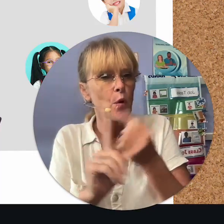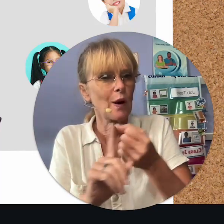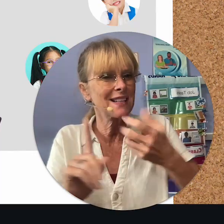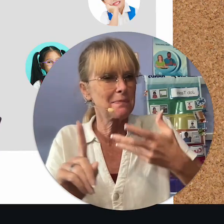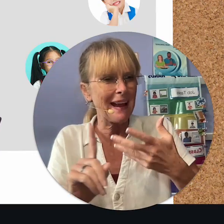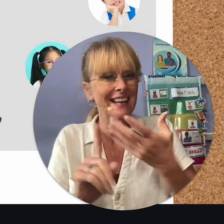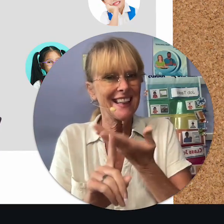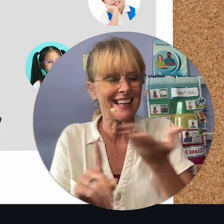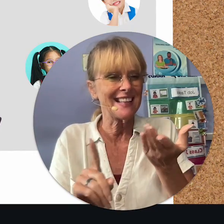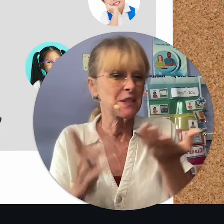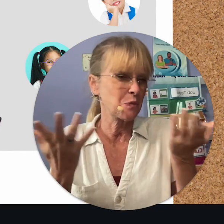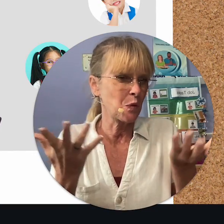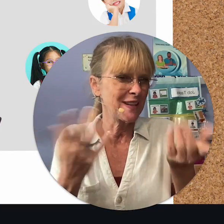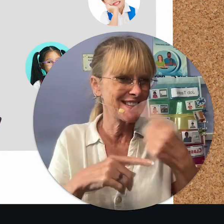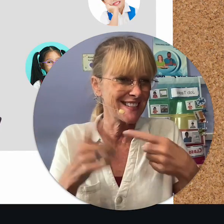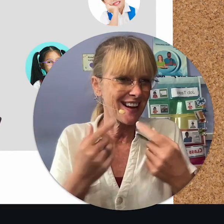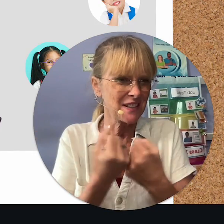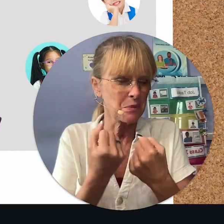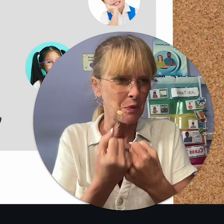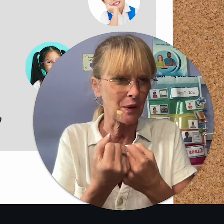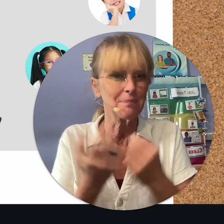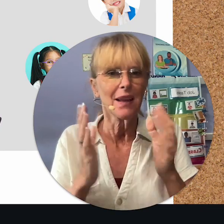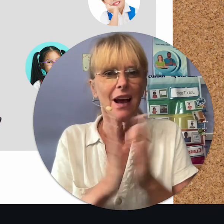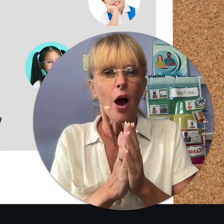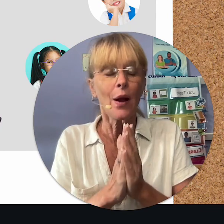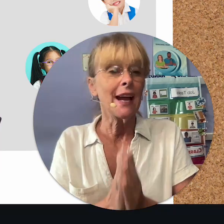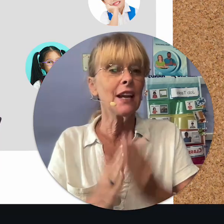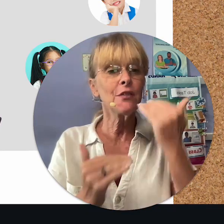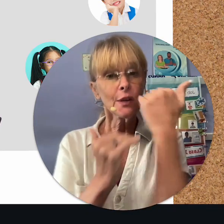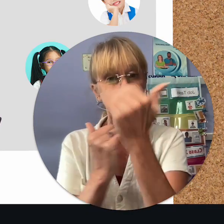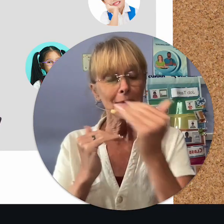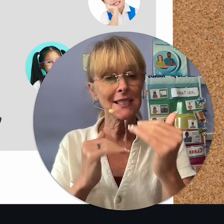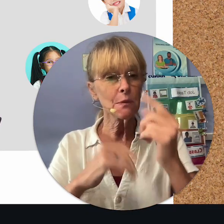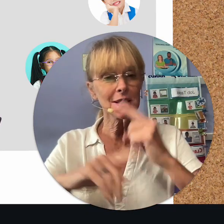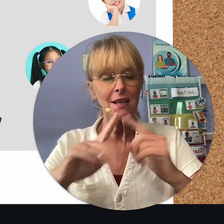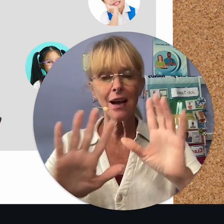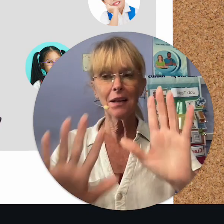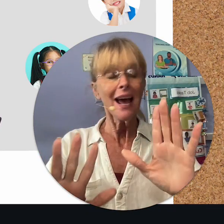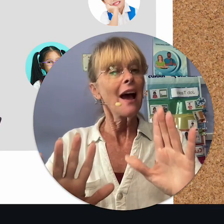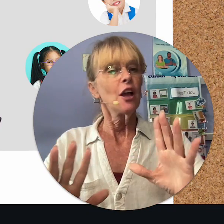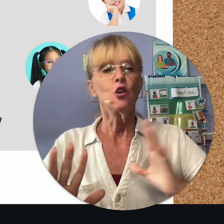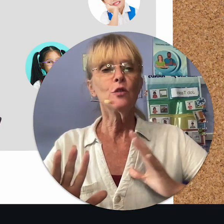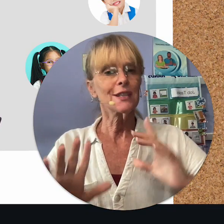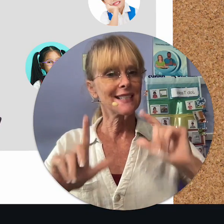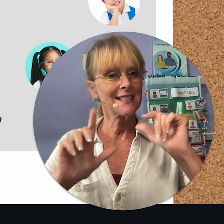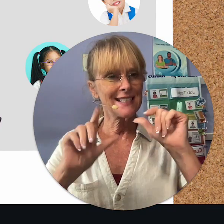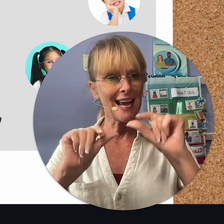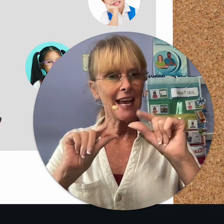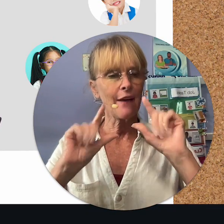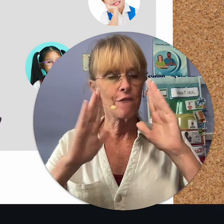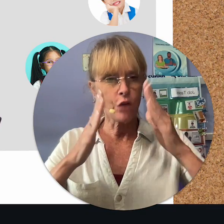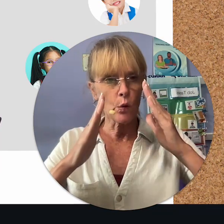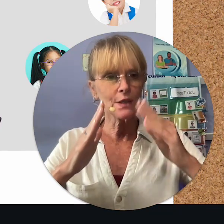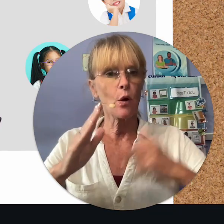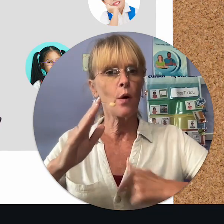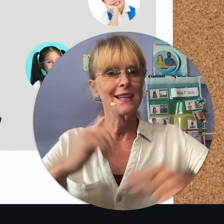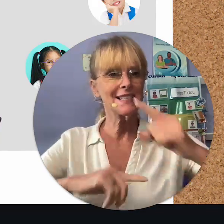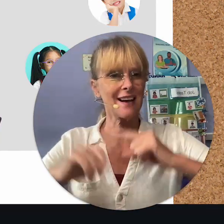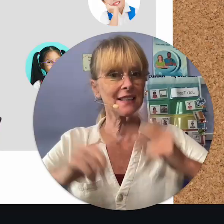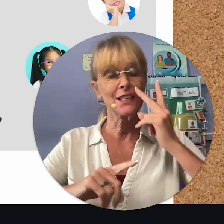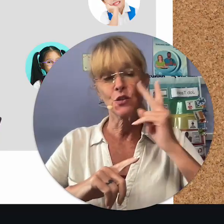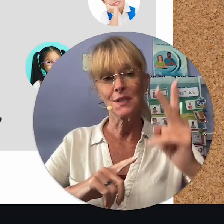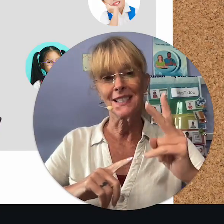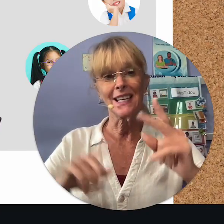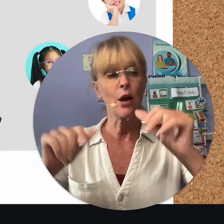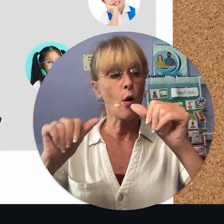add more expanded things with sign support. Okay, and if you're limited with sign, you just stay and focus on the